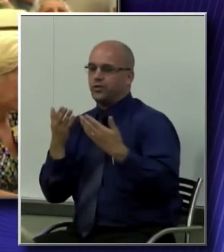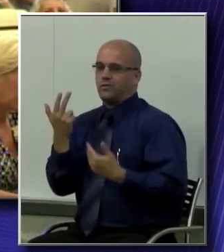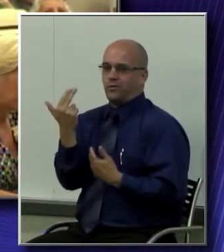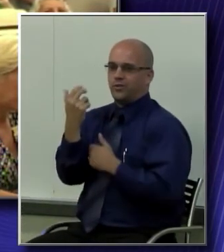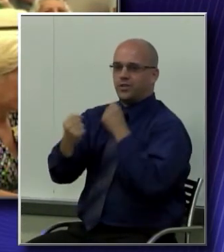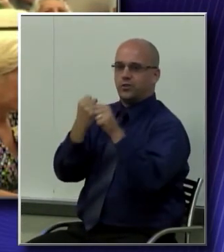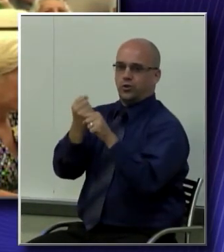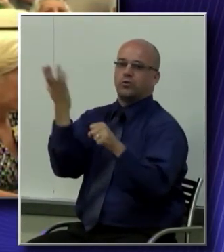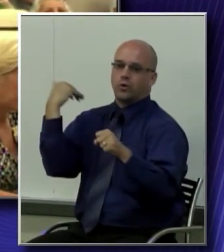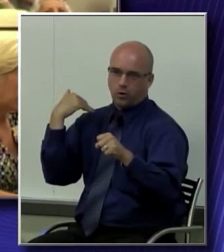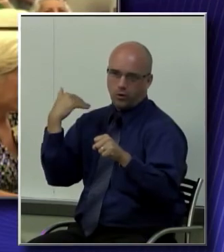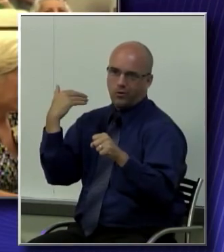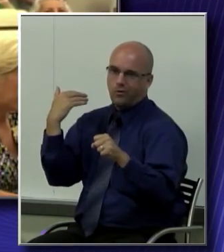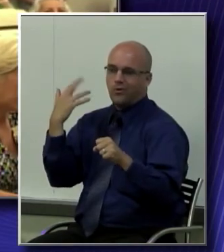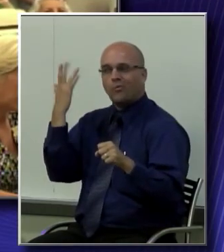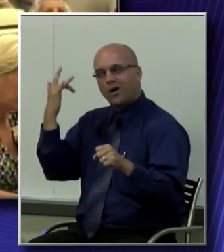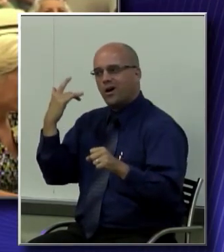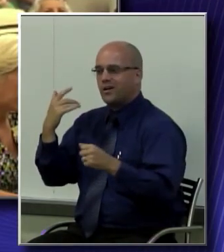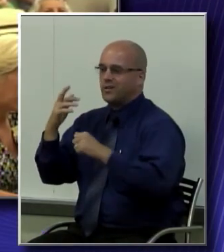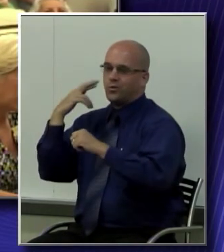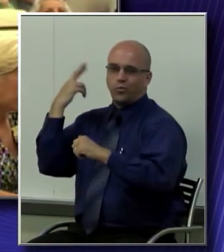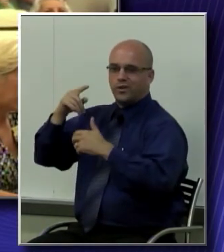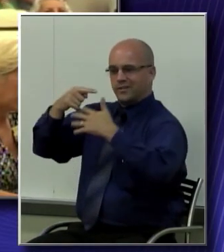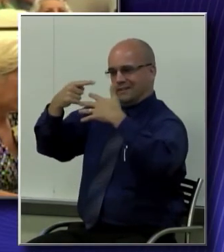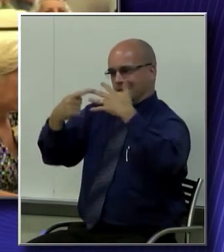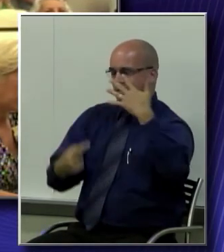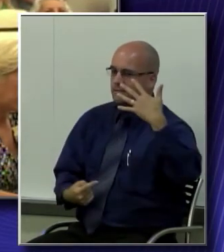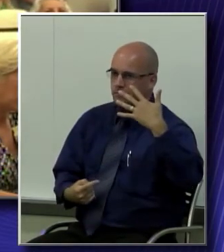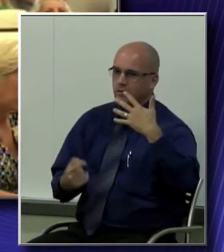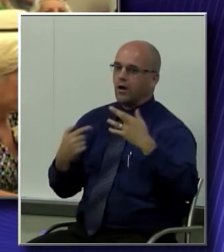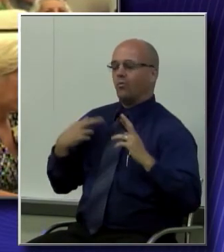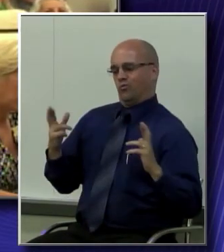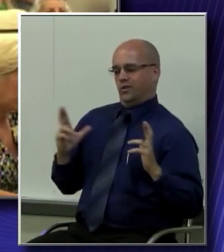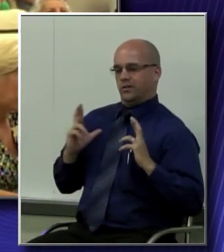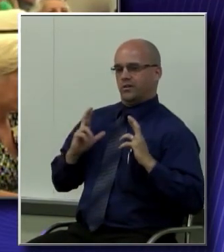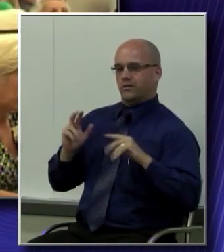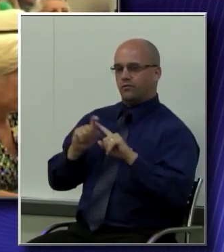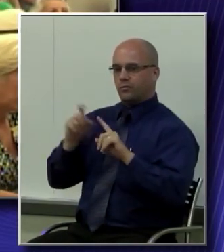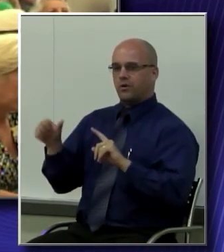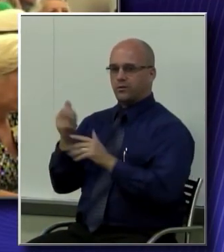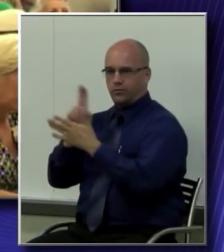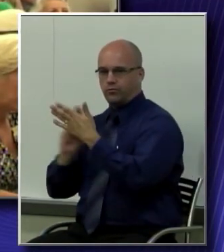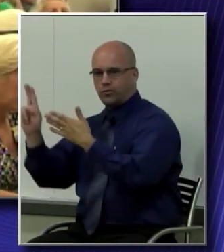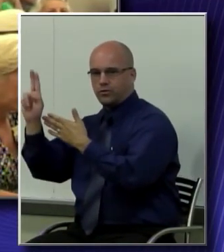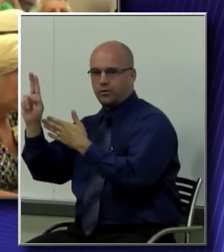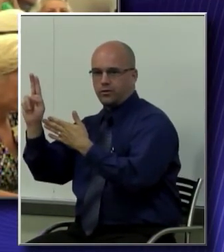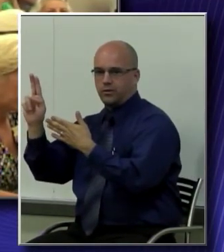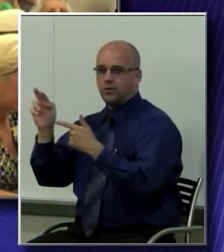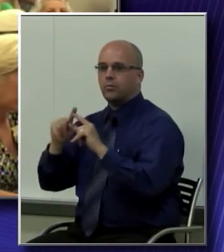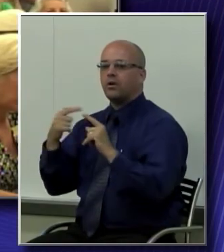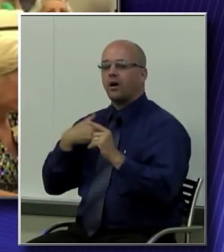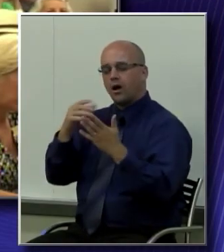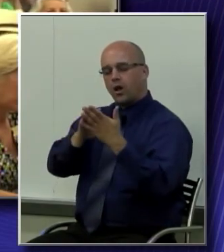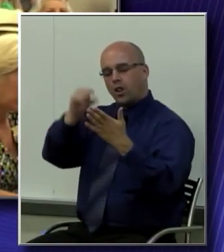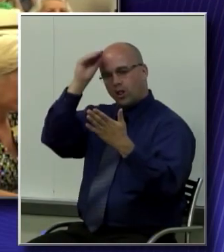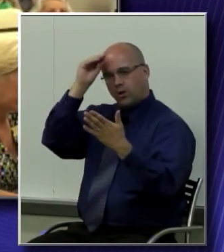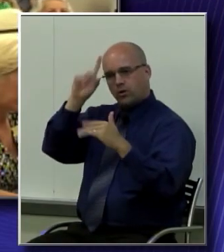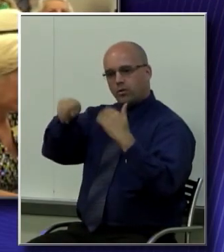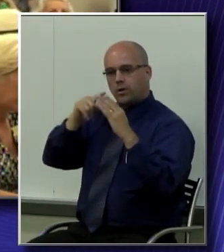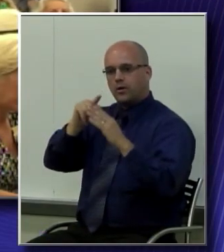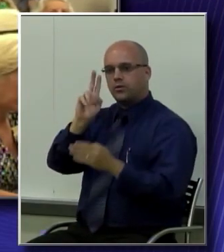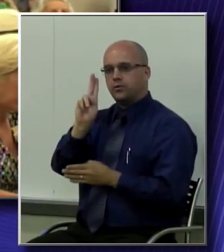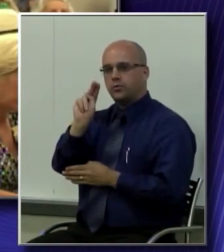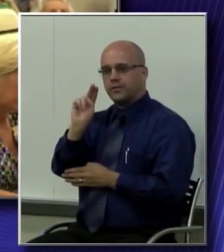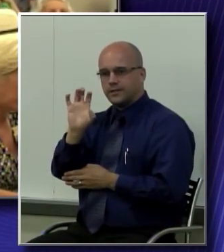for a variety of reasons. I am retired from a Midwest university. I knew about UNC long before I